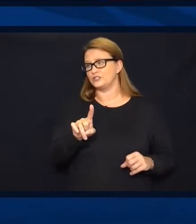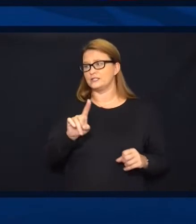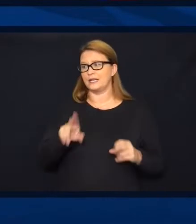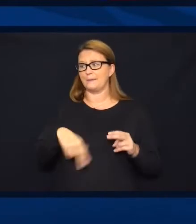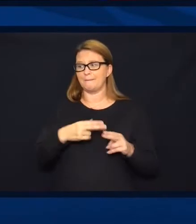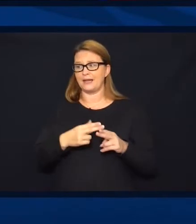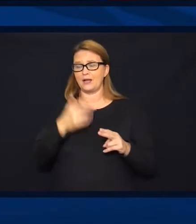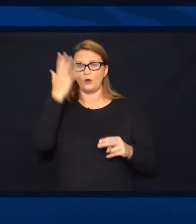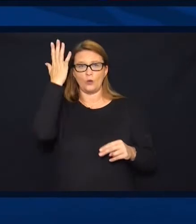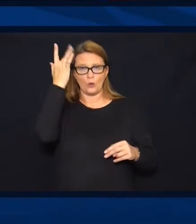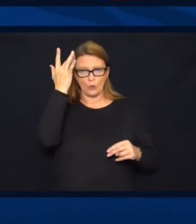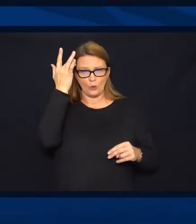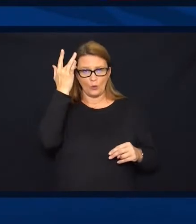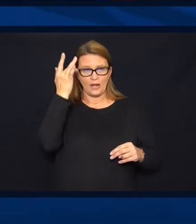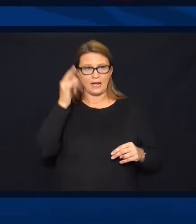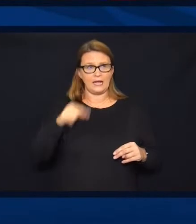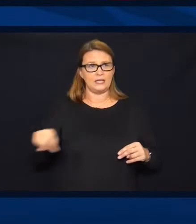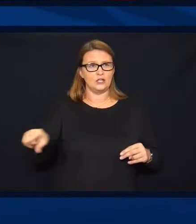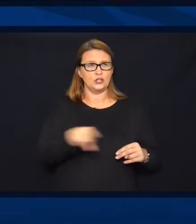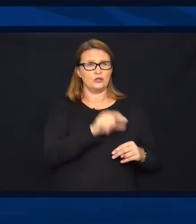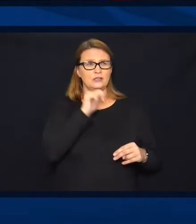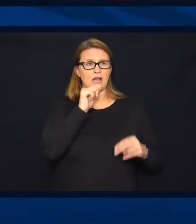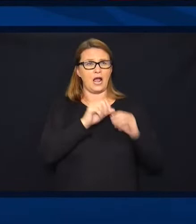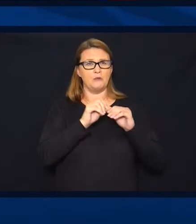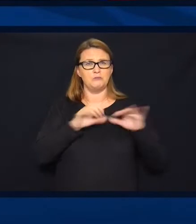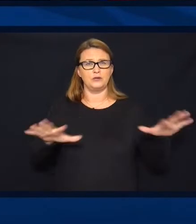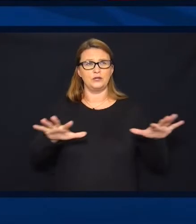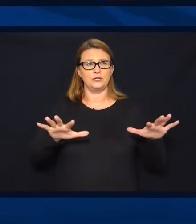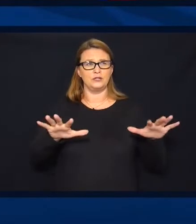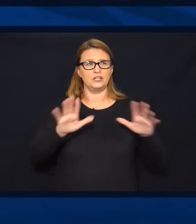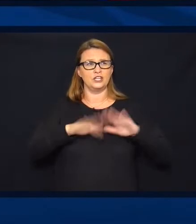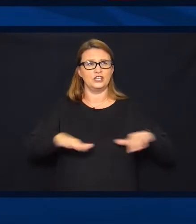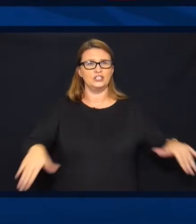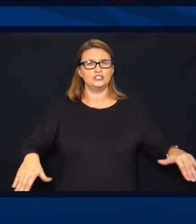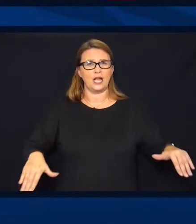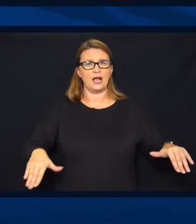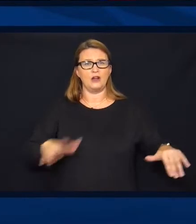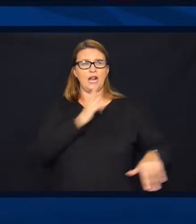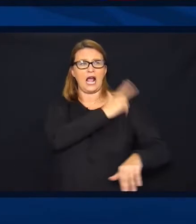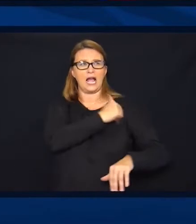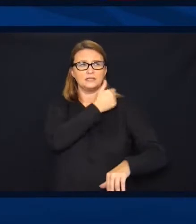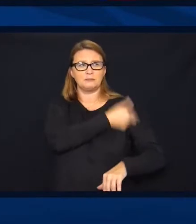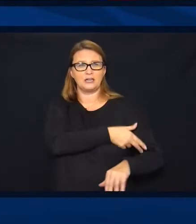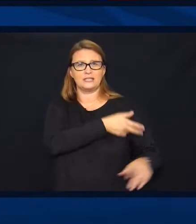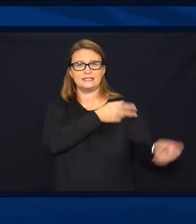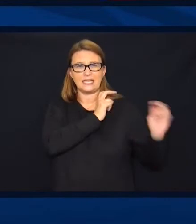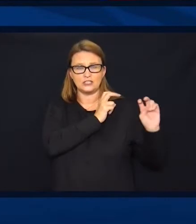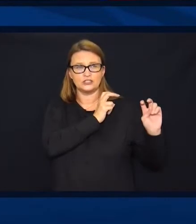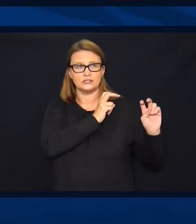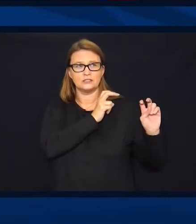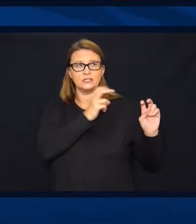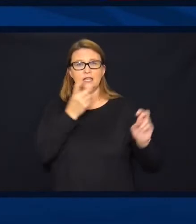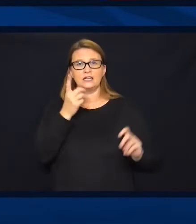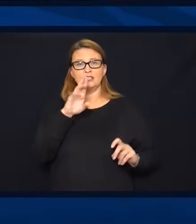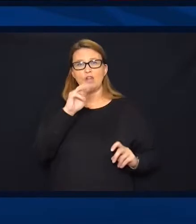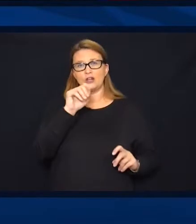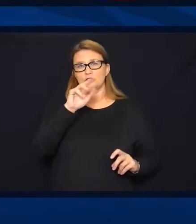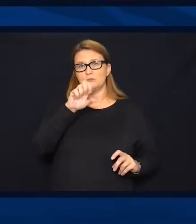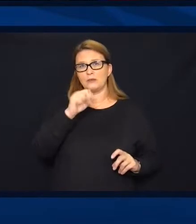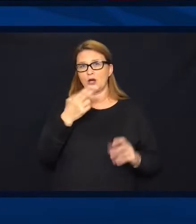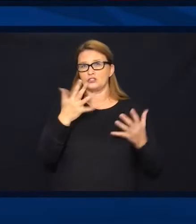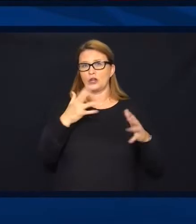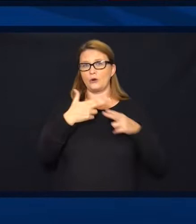why you aren't releasing real-time data about child hospitalizations. As Dr. Marsh